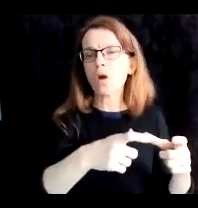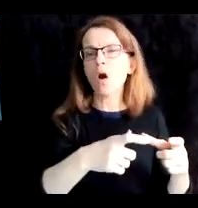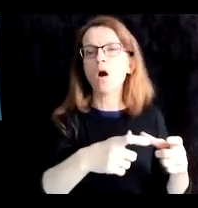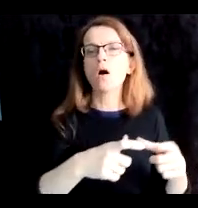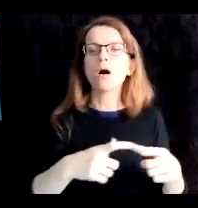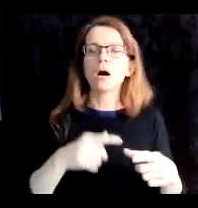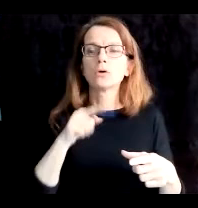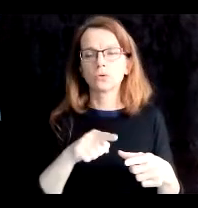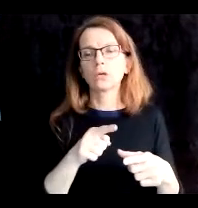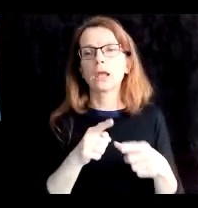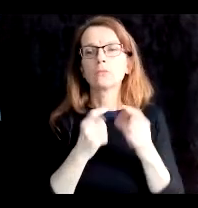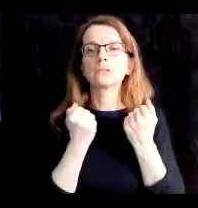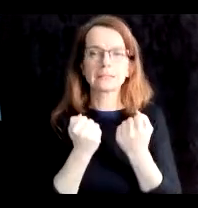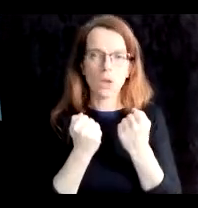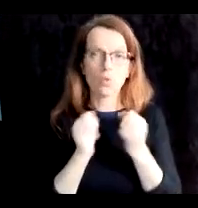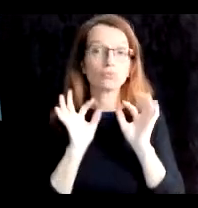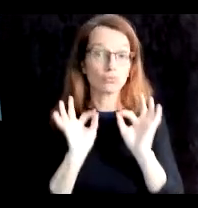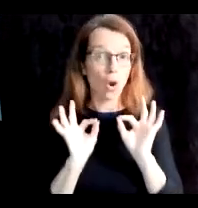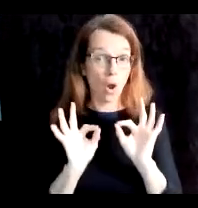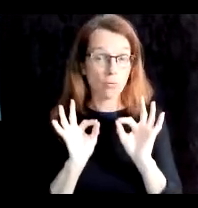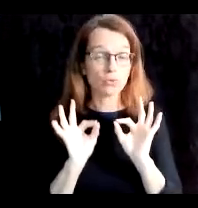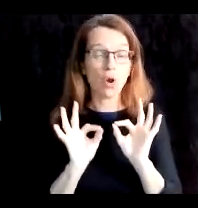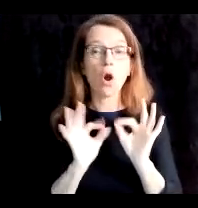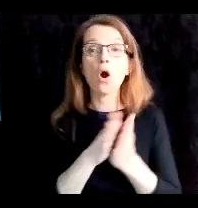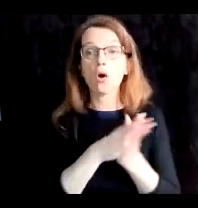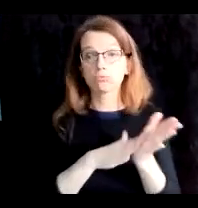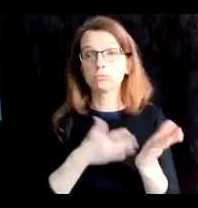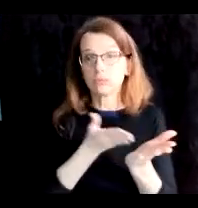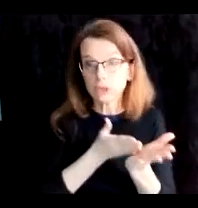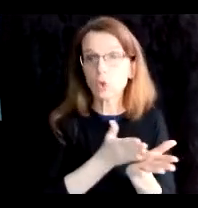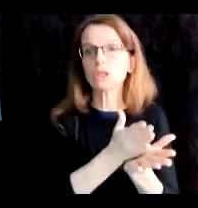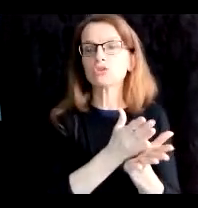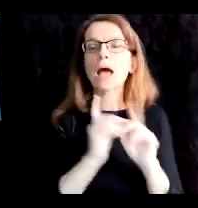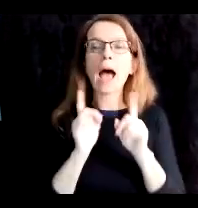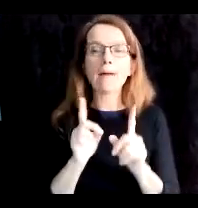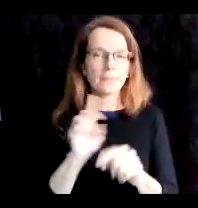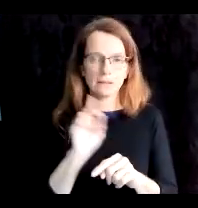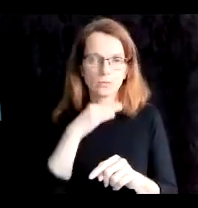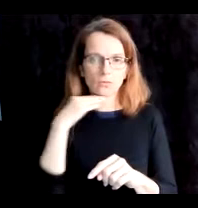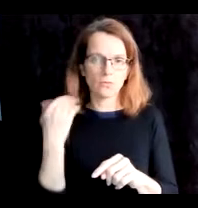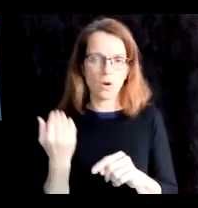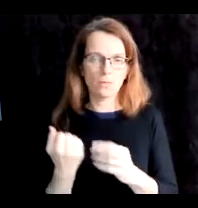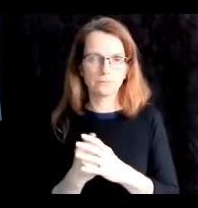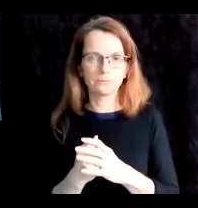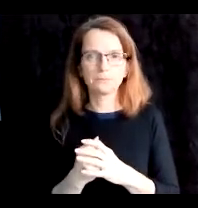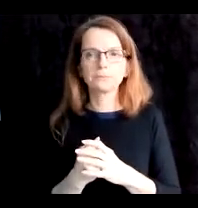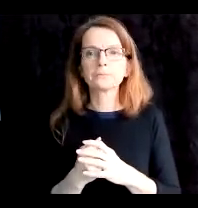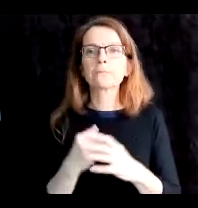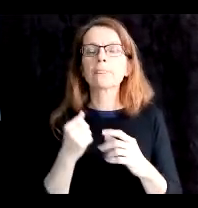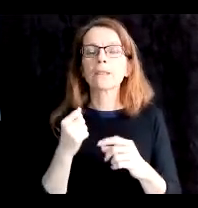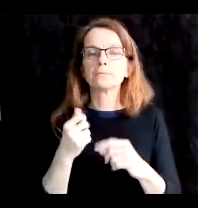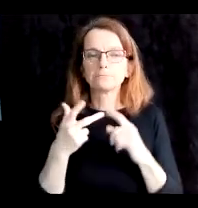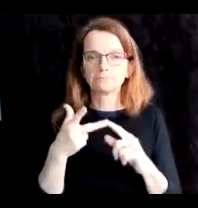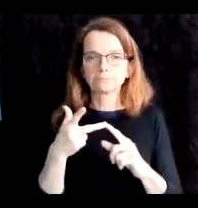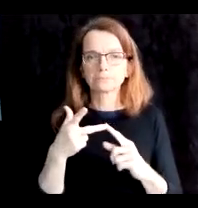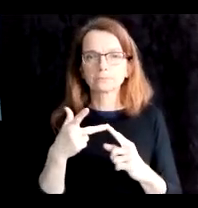of course, but that's by far not enough. And the third understanding that became especially strong in